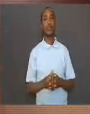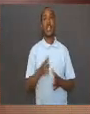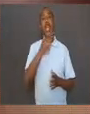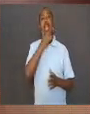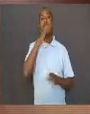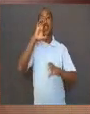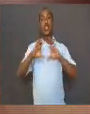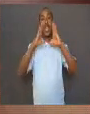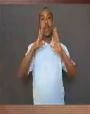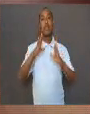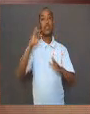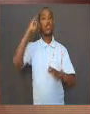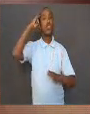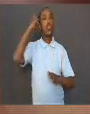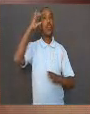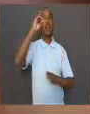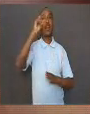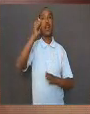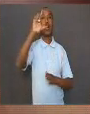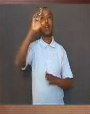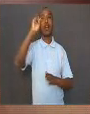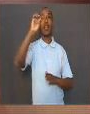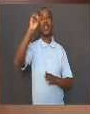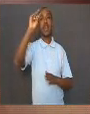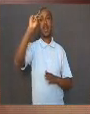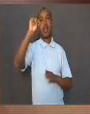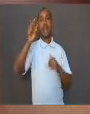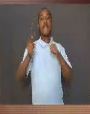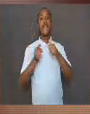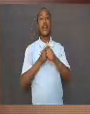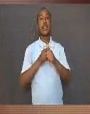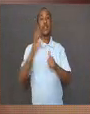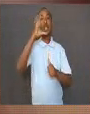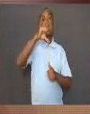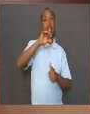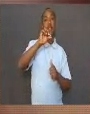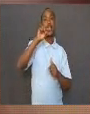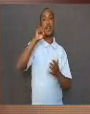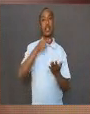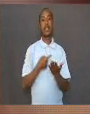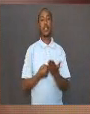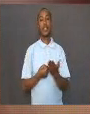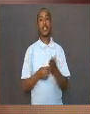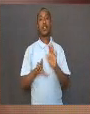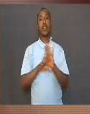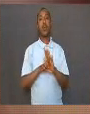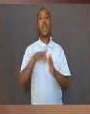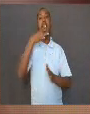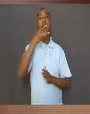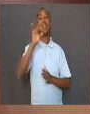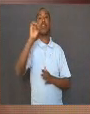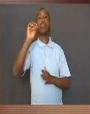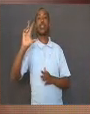English chemist John Dalton first discovered this law in